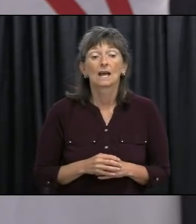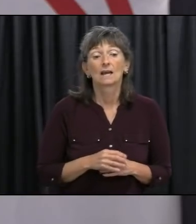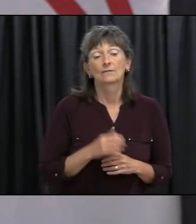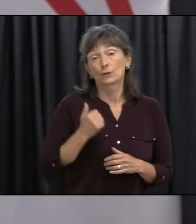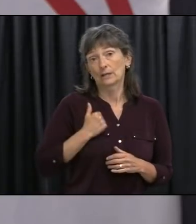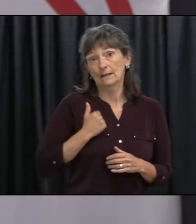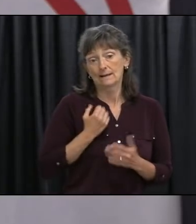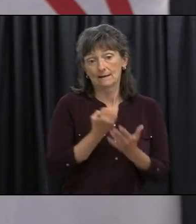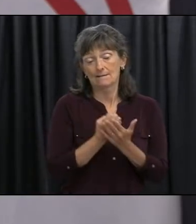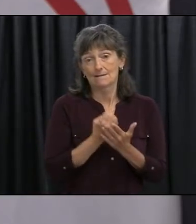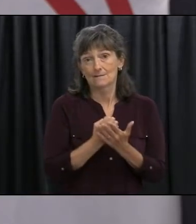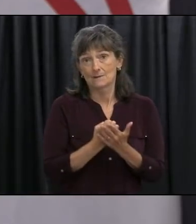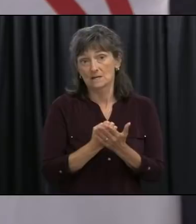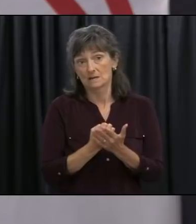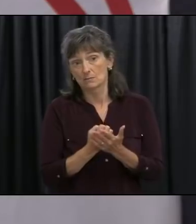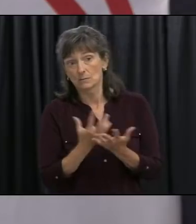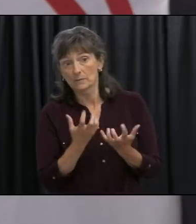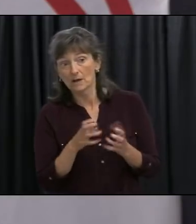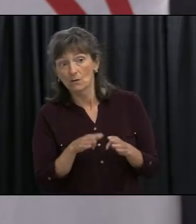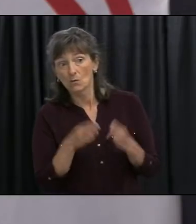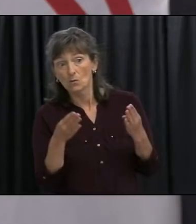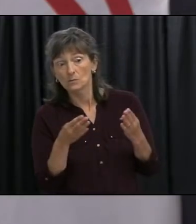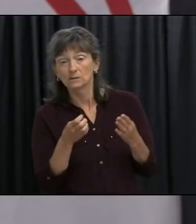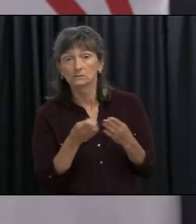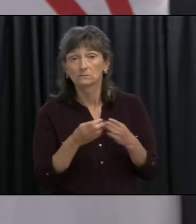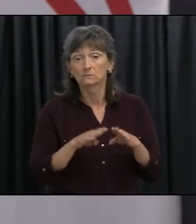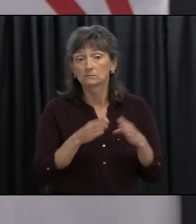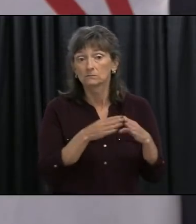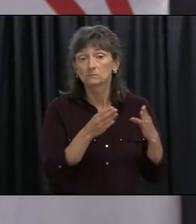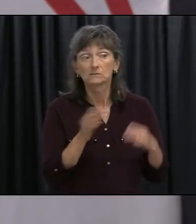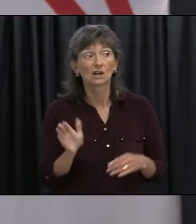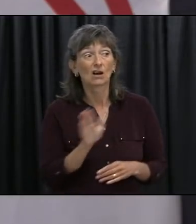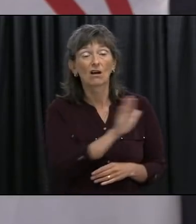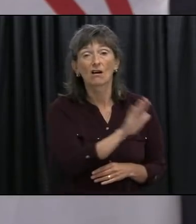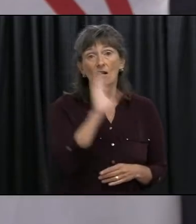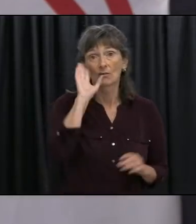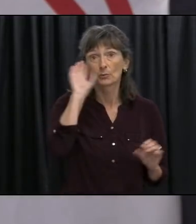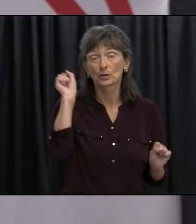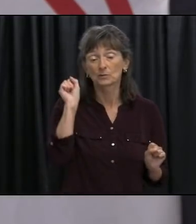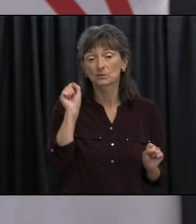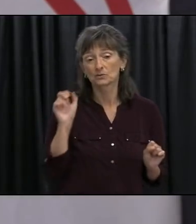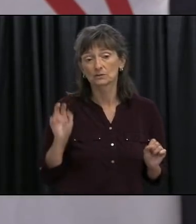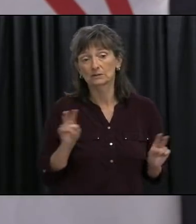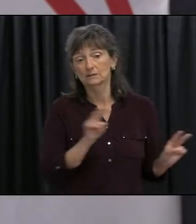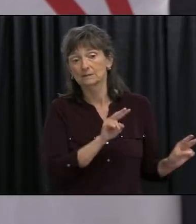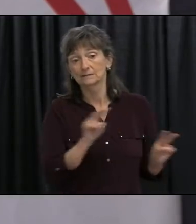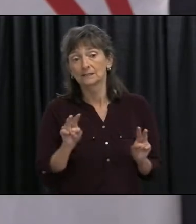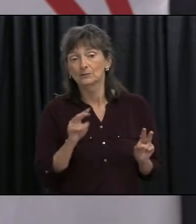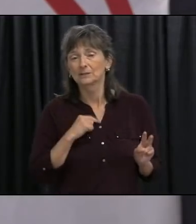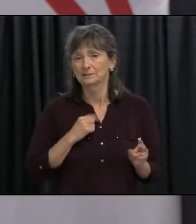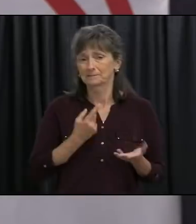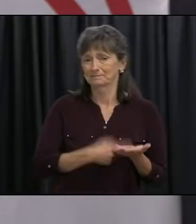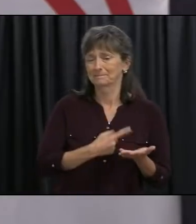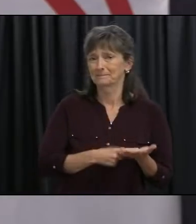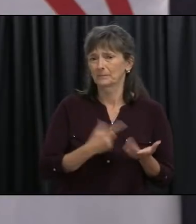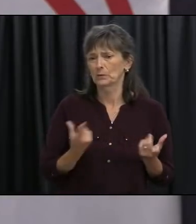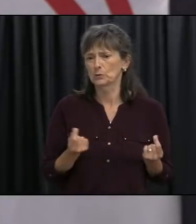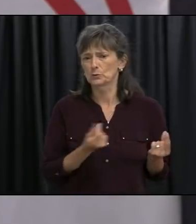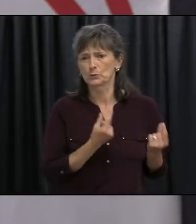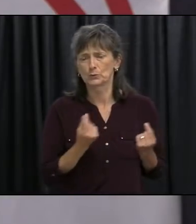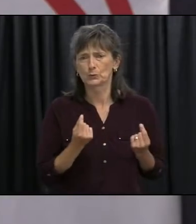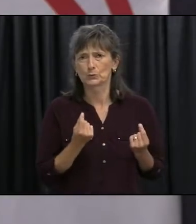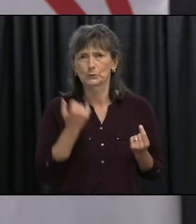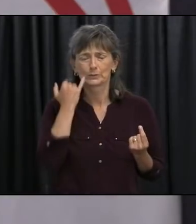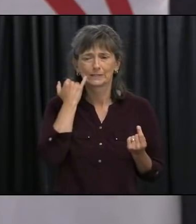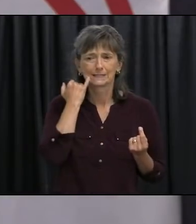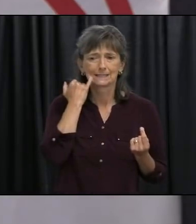we look at there as premiers and as a prime minister in other provinces is what we'd actually do in that situation